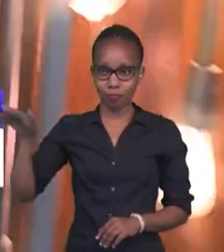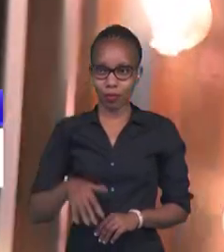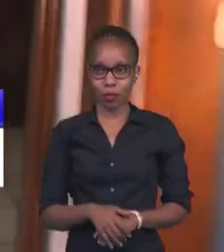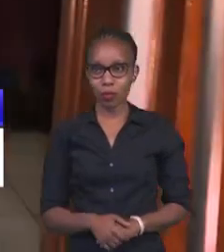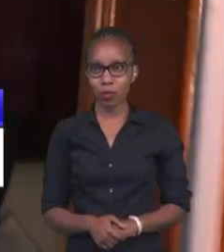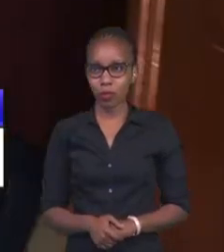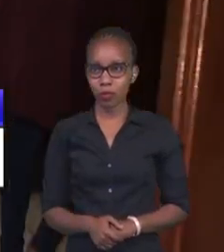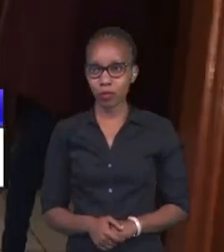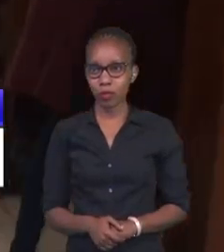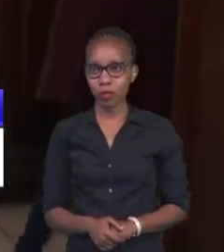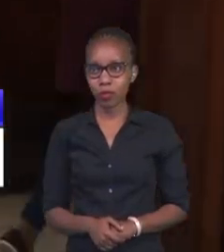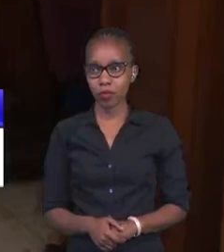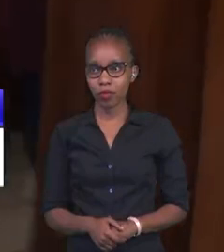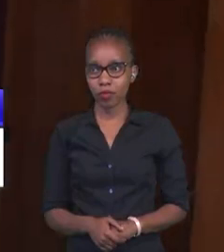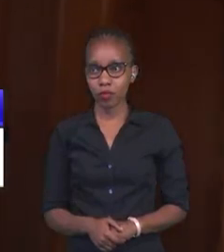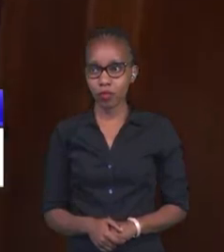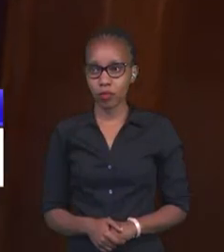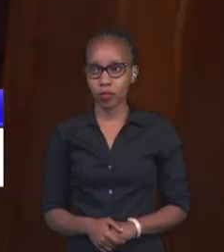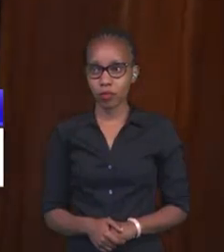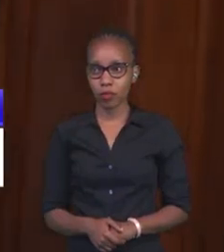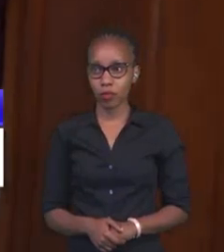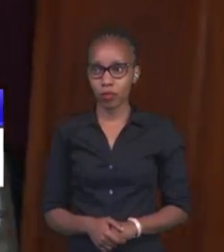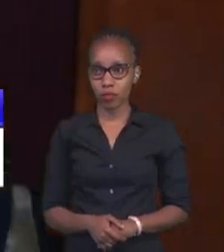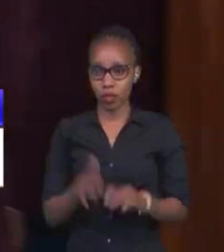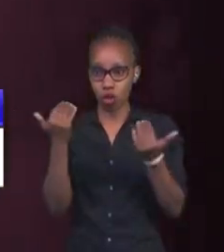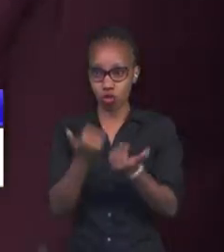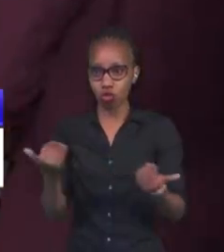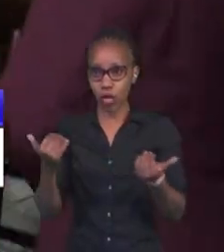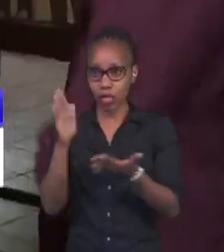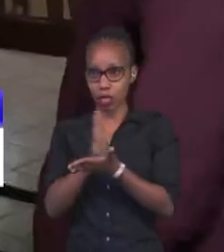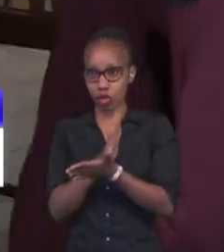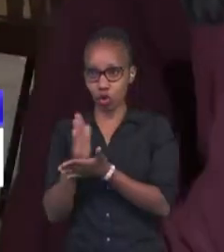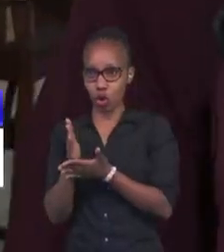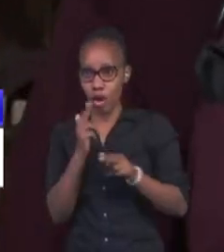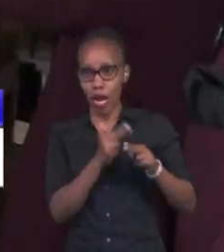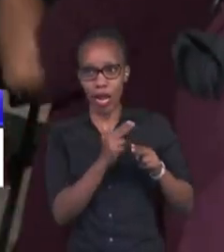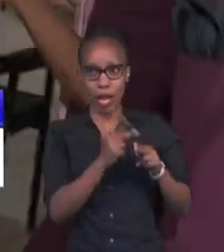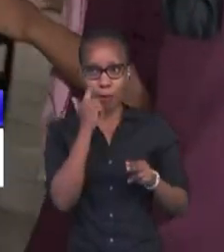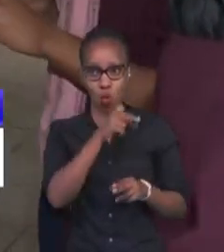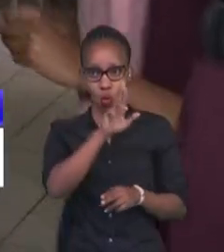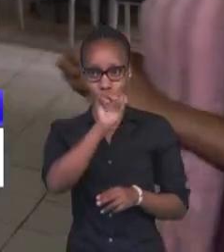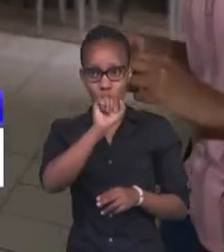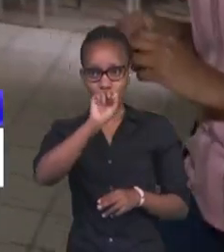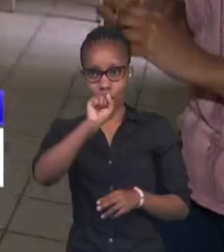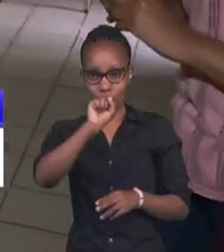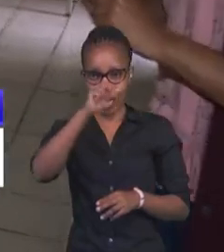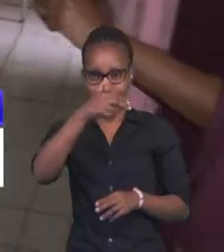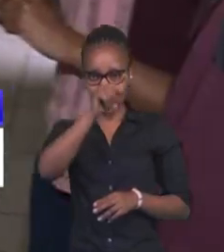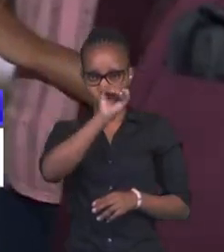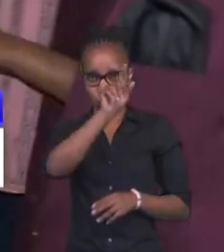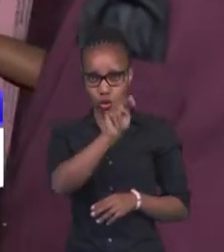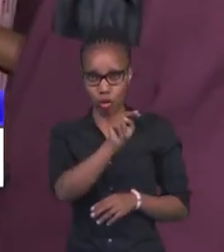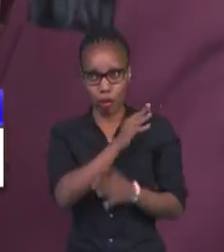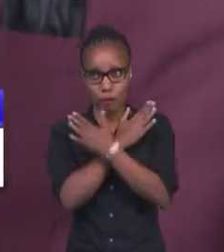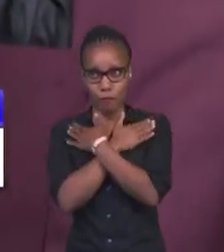And here is now, this is the children's section, which is named after Mabel Rushton. Mabel Rushton was a good